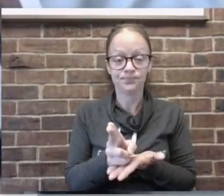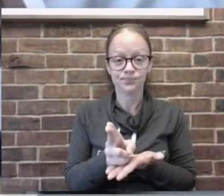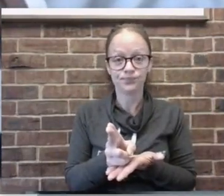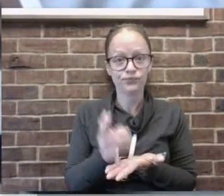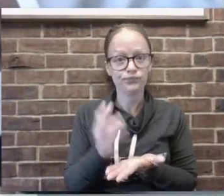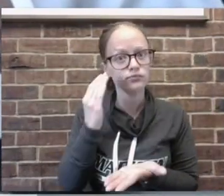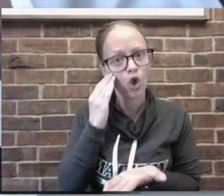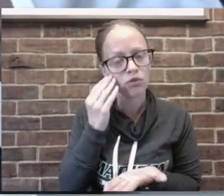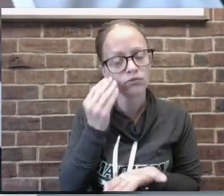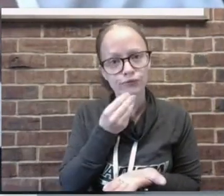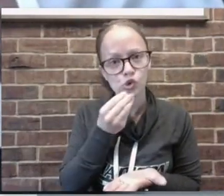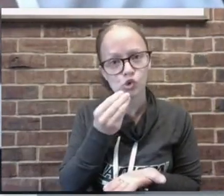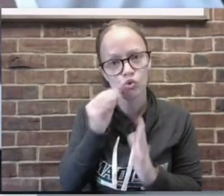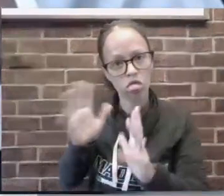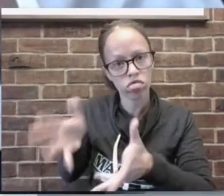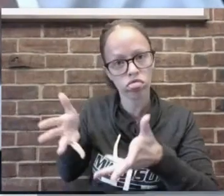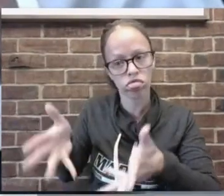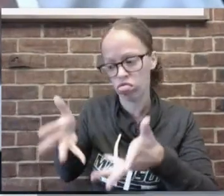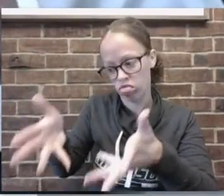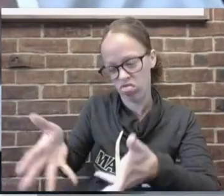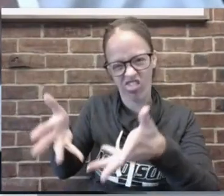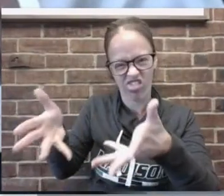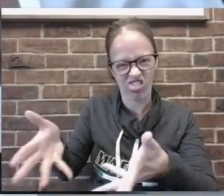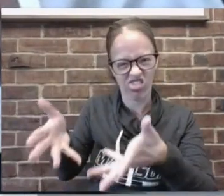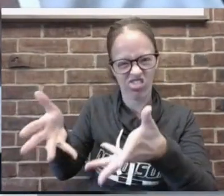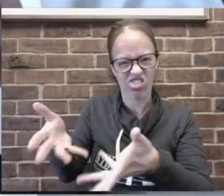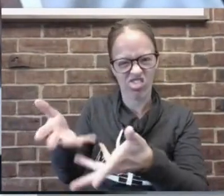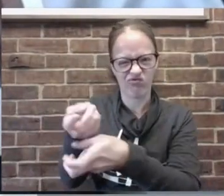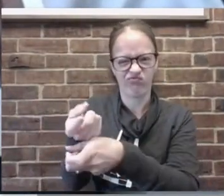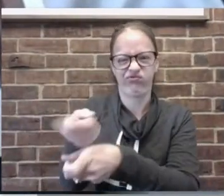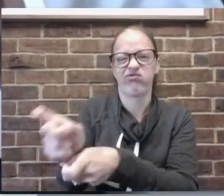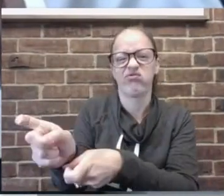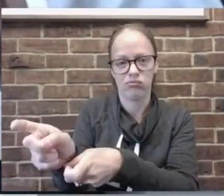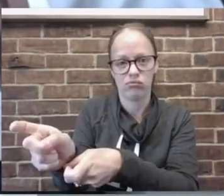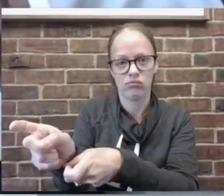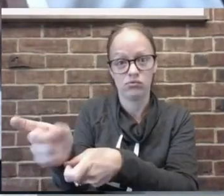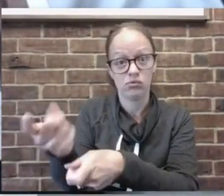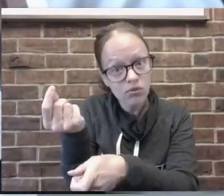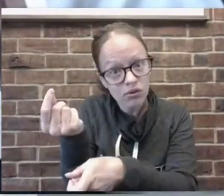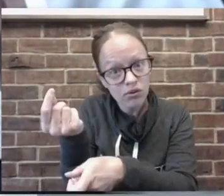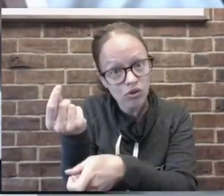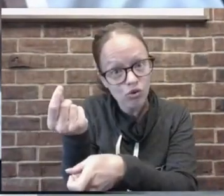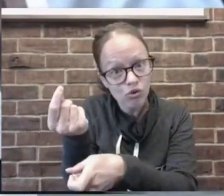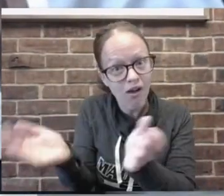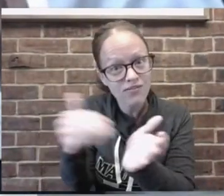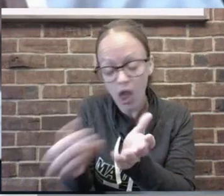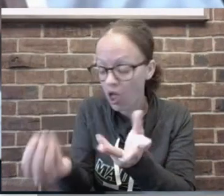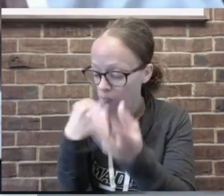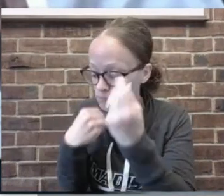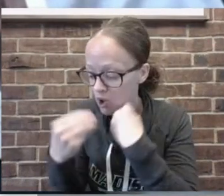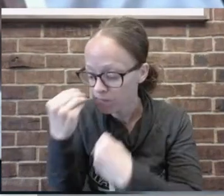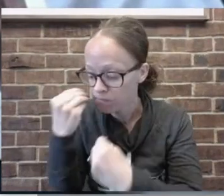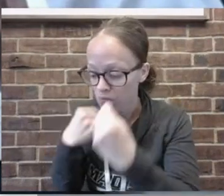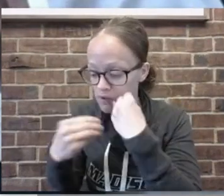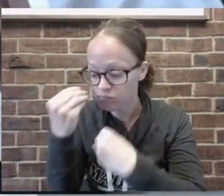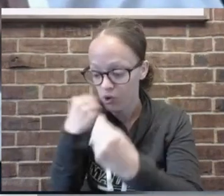spoil if you leave it out on the in the open so I did the only thing there was to do I had dinner again think of